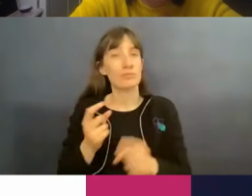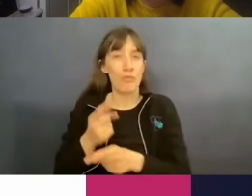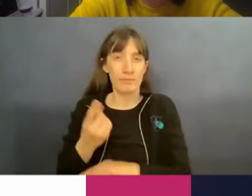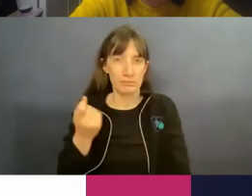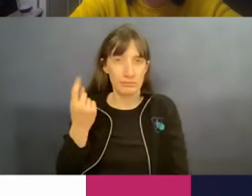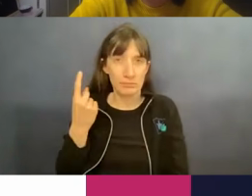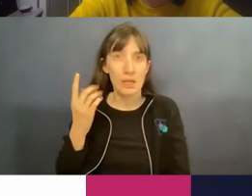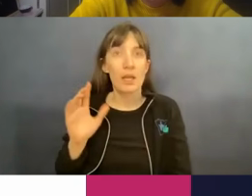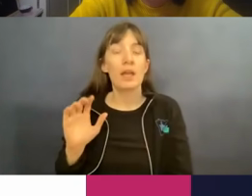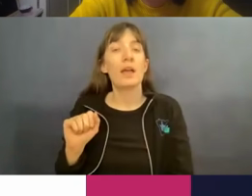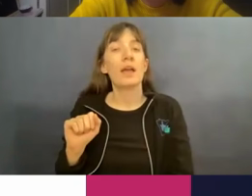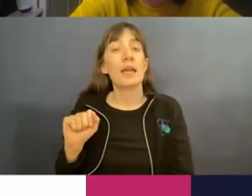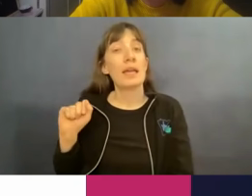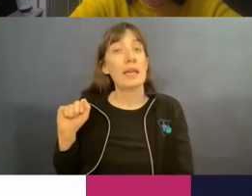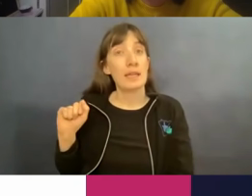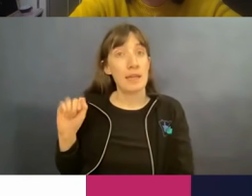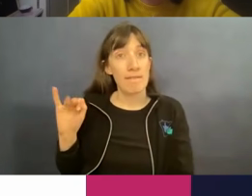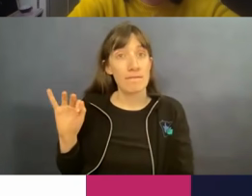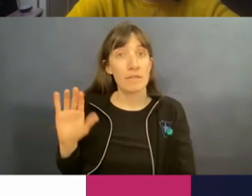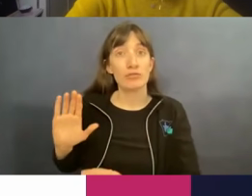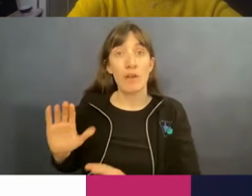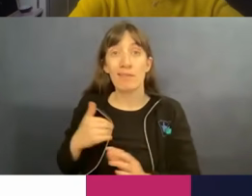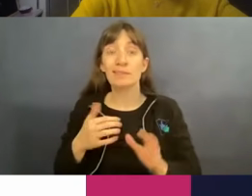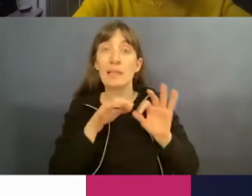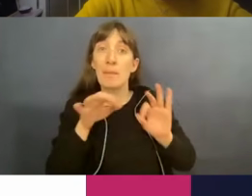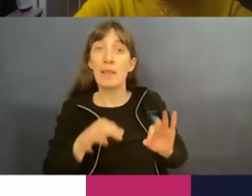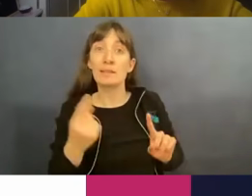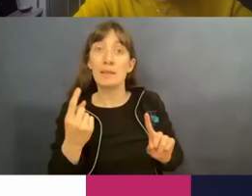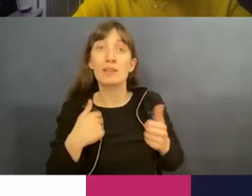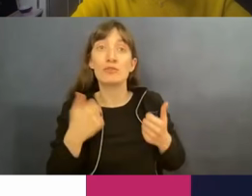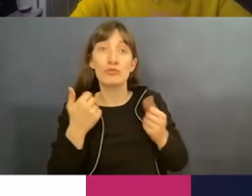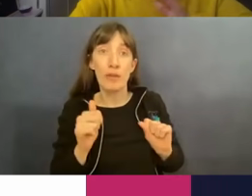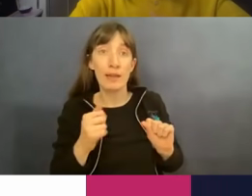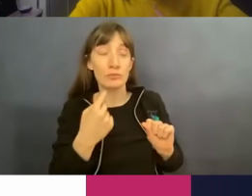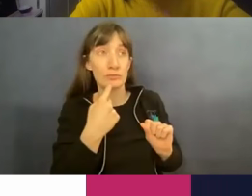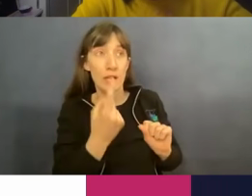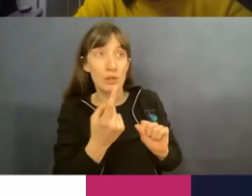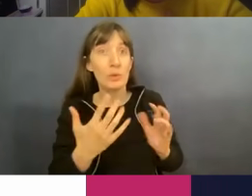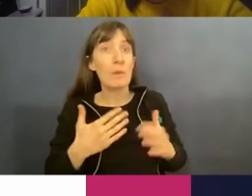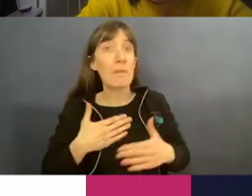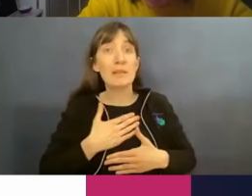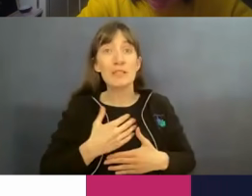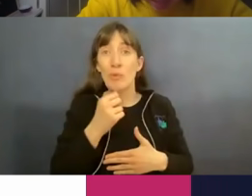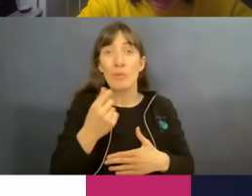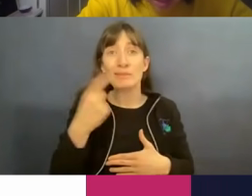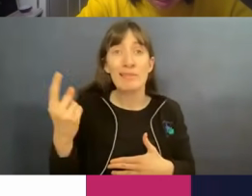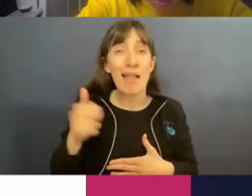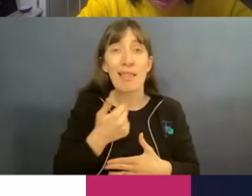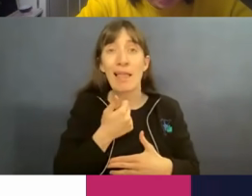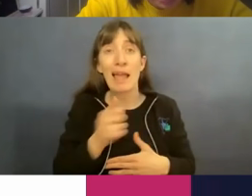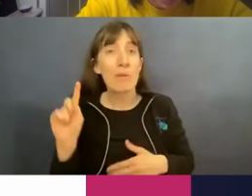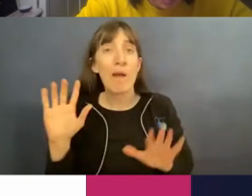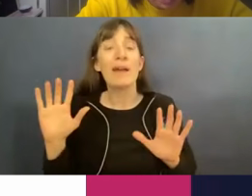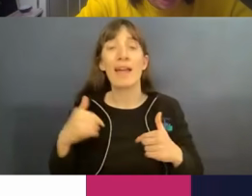So if a child is explaining something and they are trying to tell you, please don't tell anyone and things like that, and